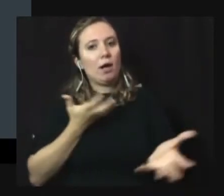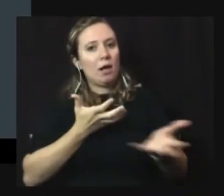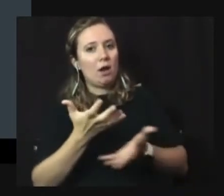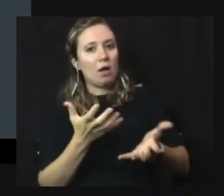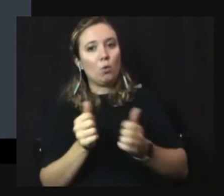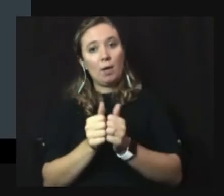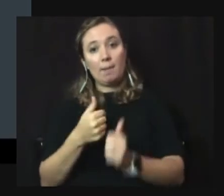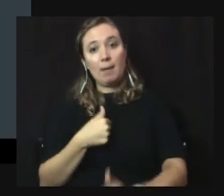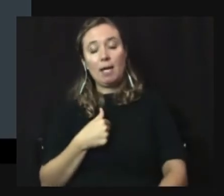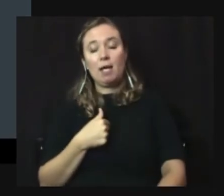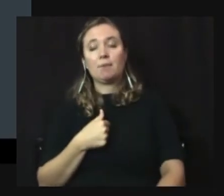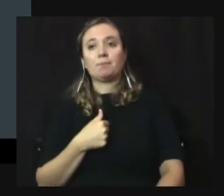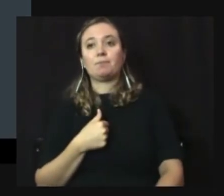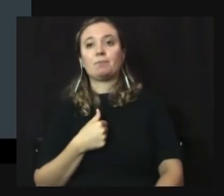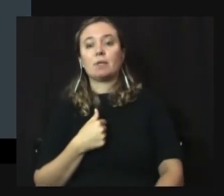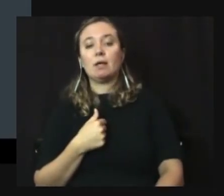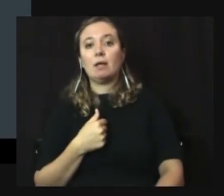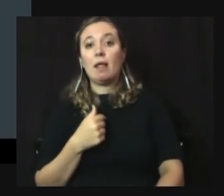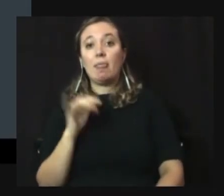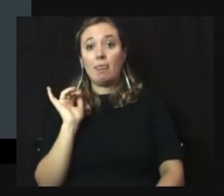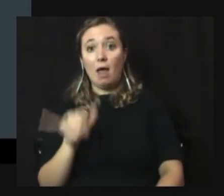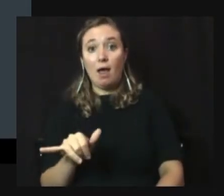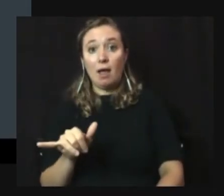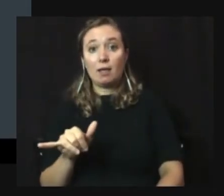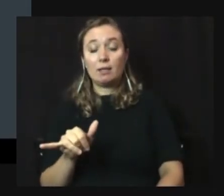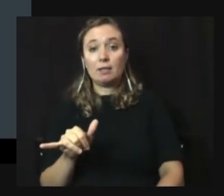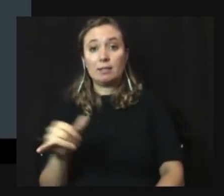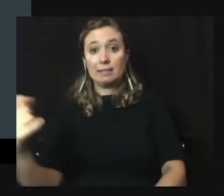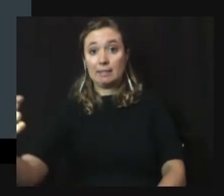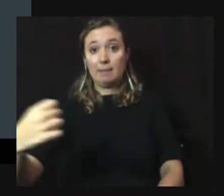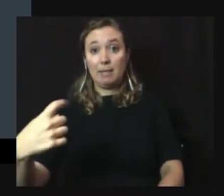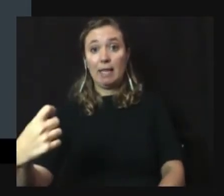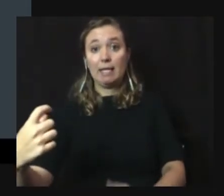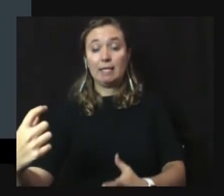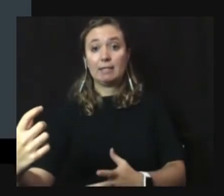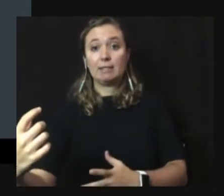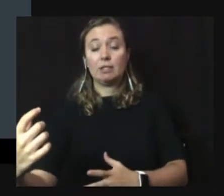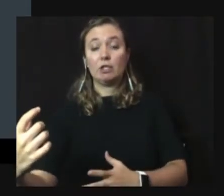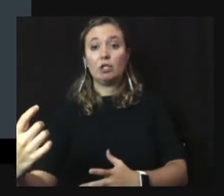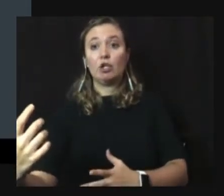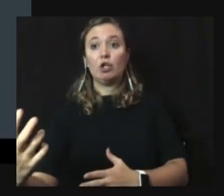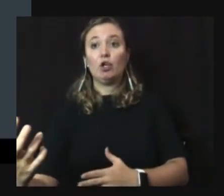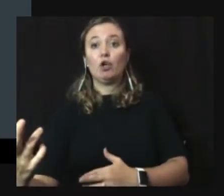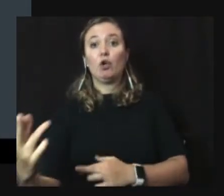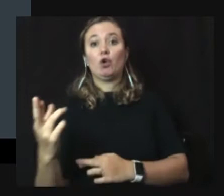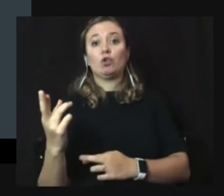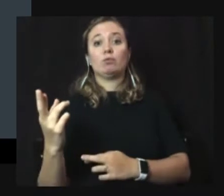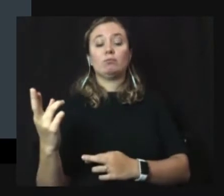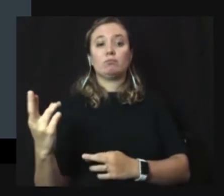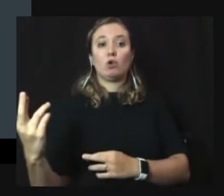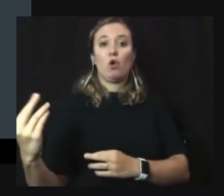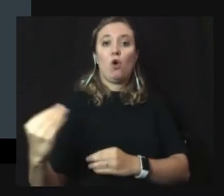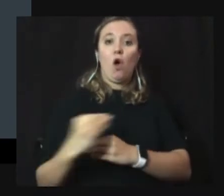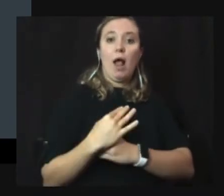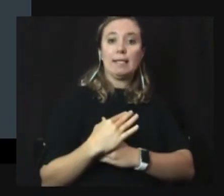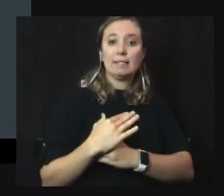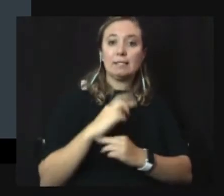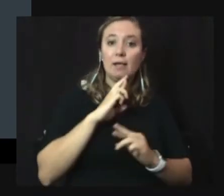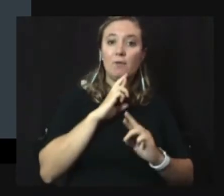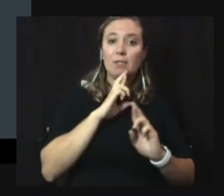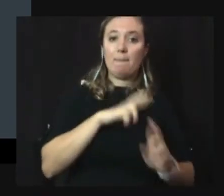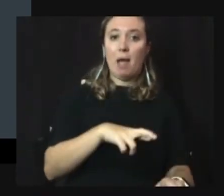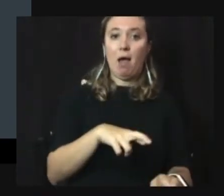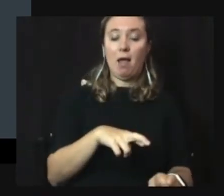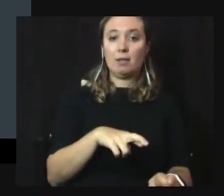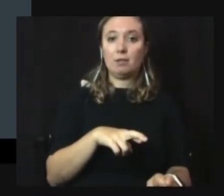me in a way, and that stimulus triggers a response. My amygdala